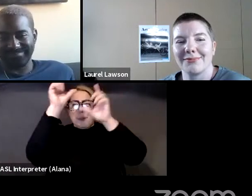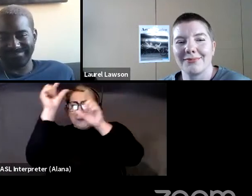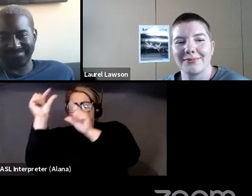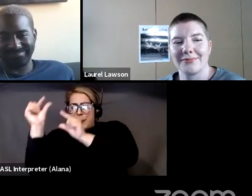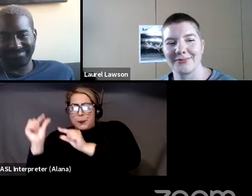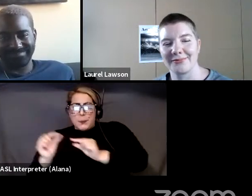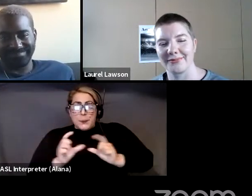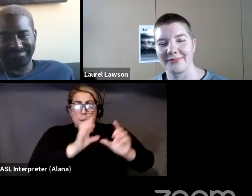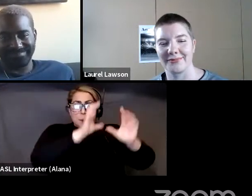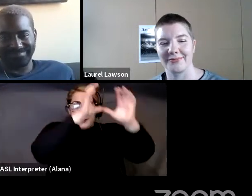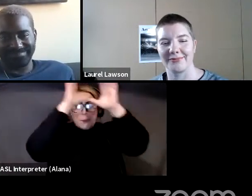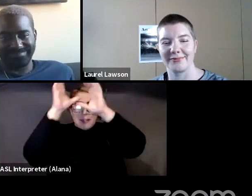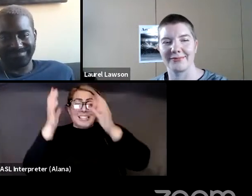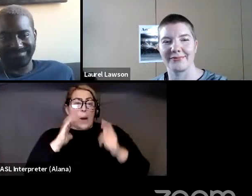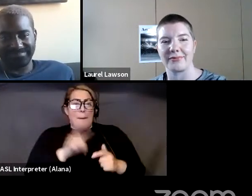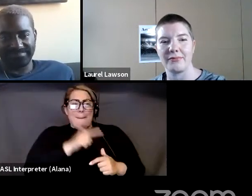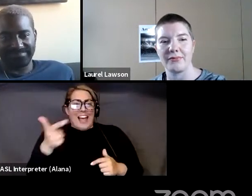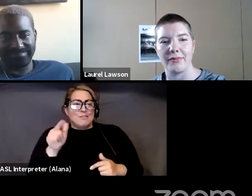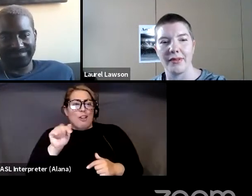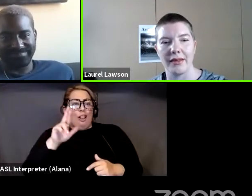going to pass it on to Laurel.